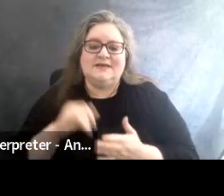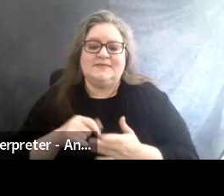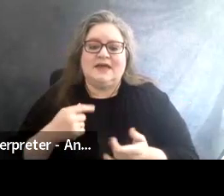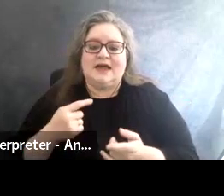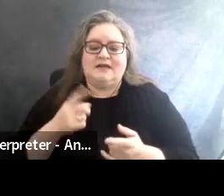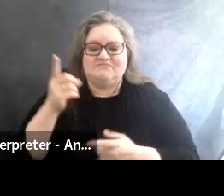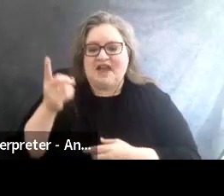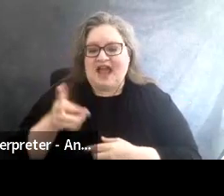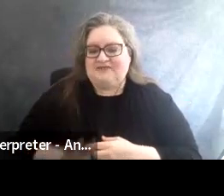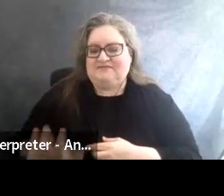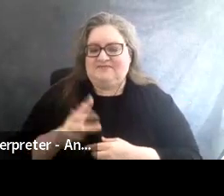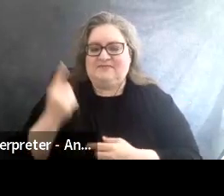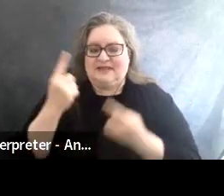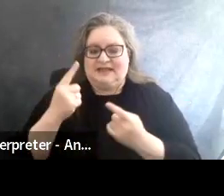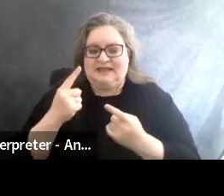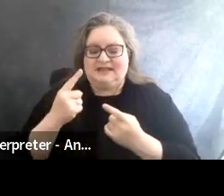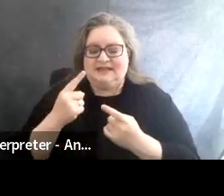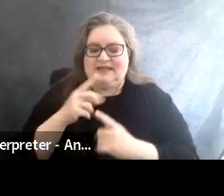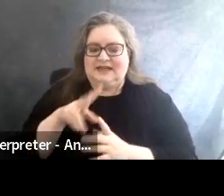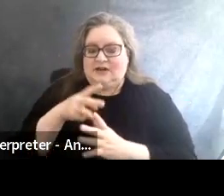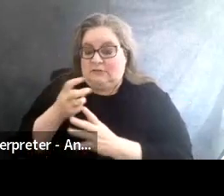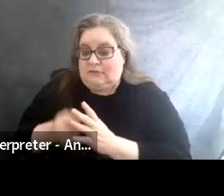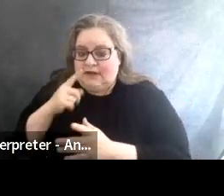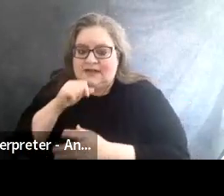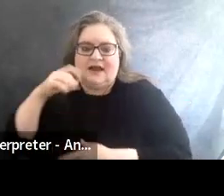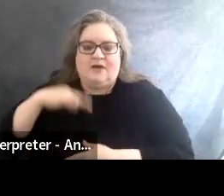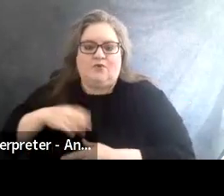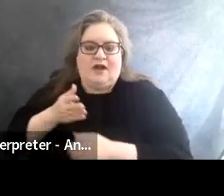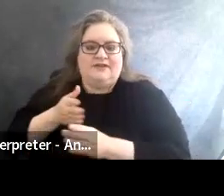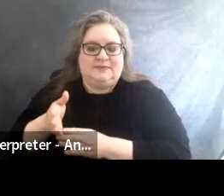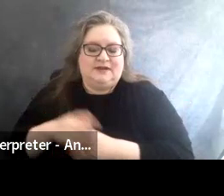about half of you are considering getting into the nonprofit space, and that makes sense.